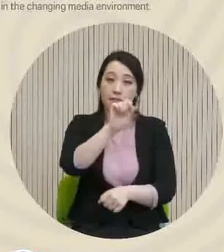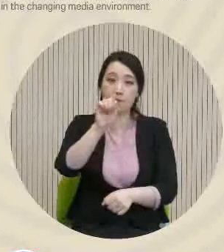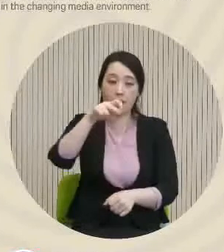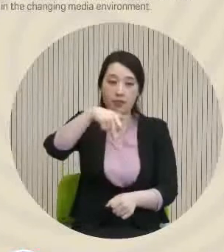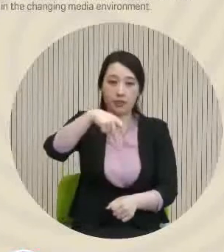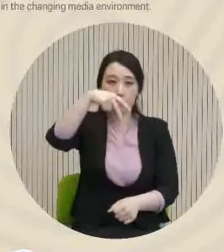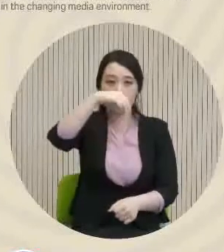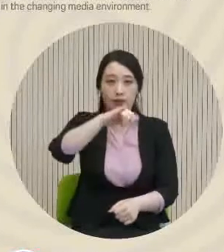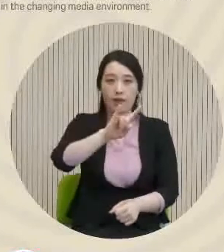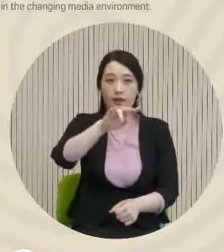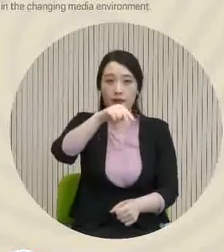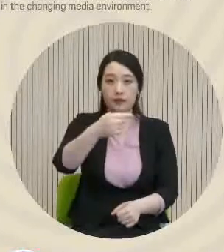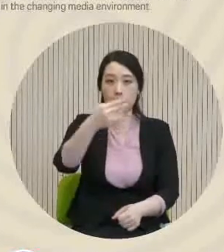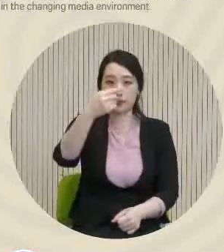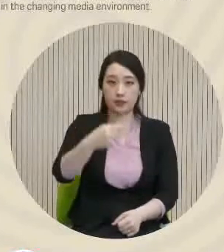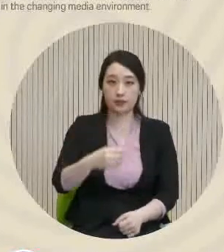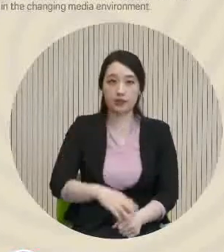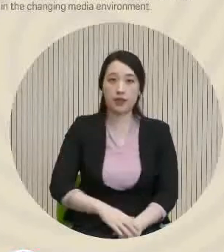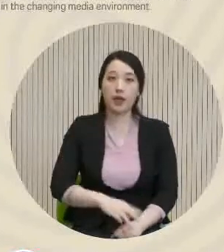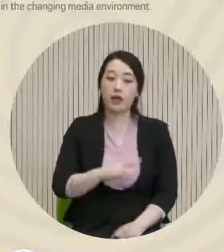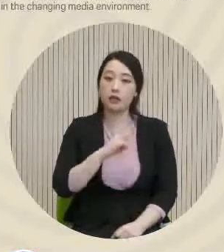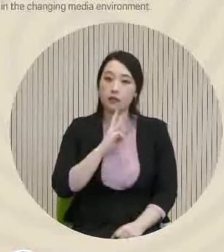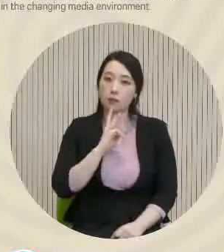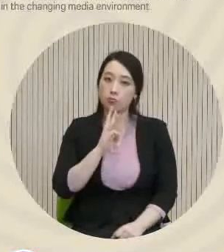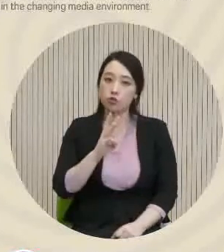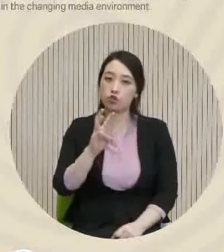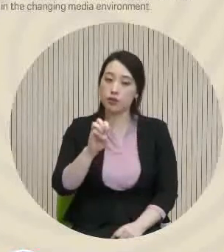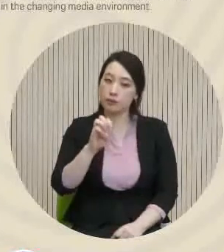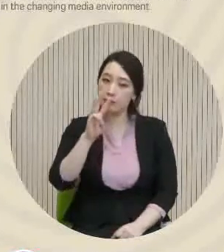one special class podcast under the